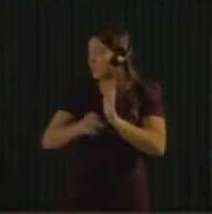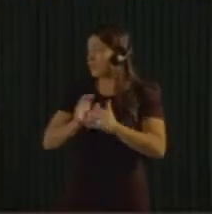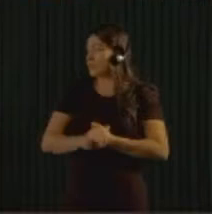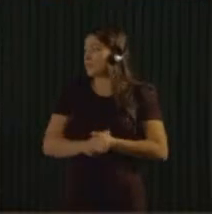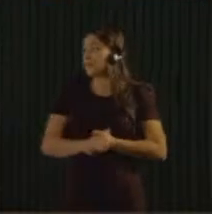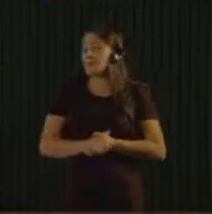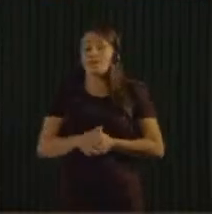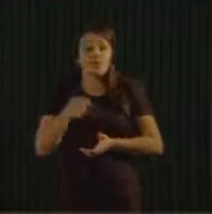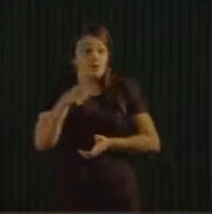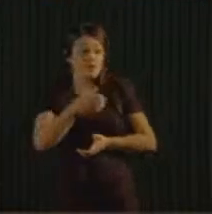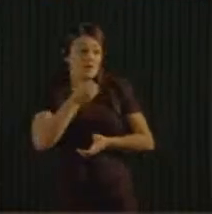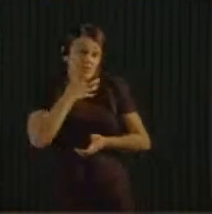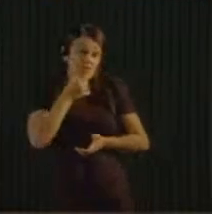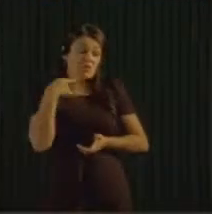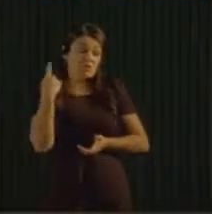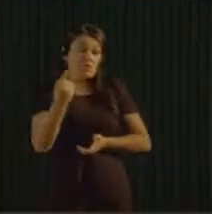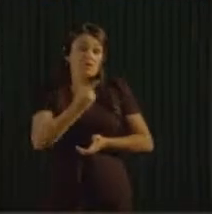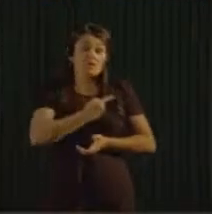work with